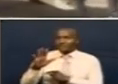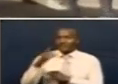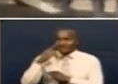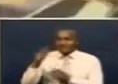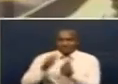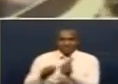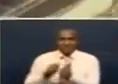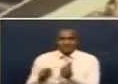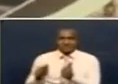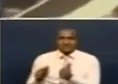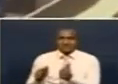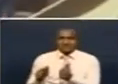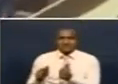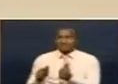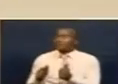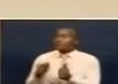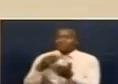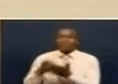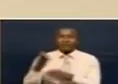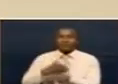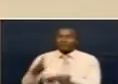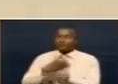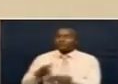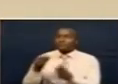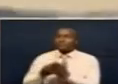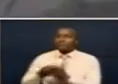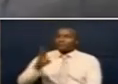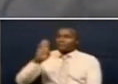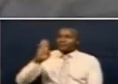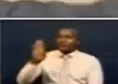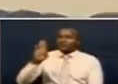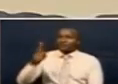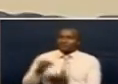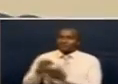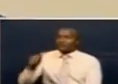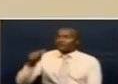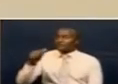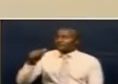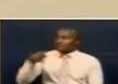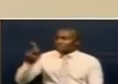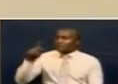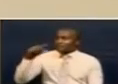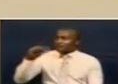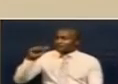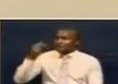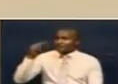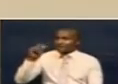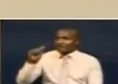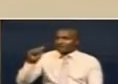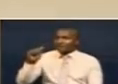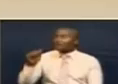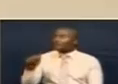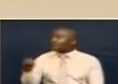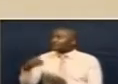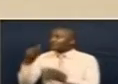maize. We wasted a lot of money pumping billions of shillings into Galana Kulalu. Instead of supplying free fertilizers to farmers in